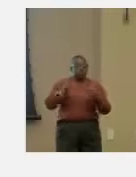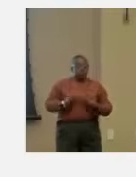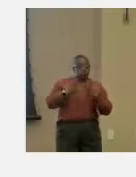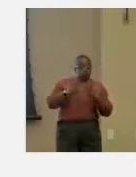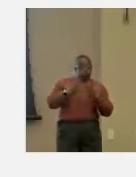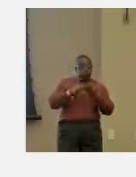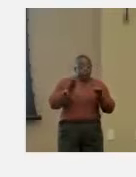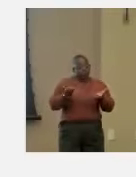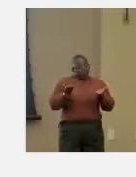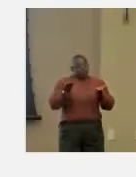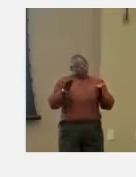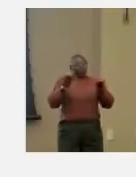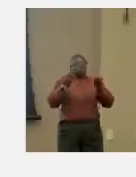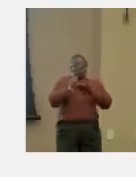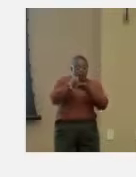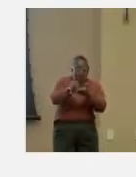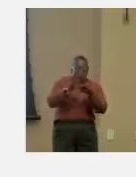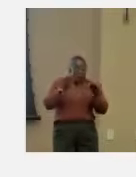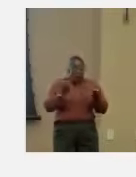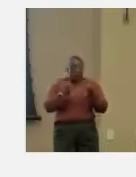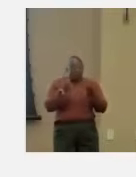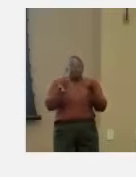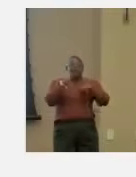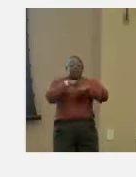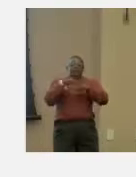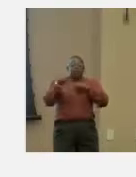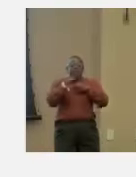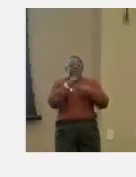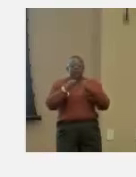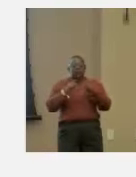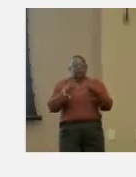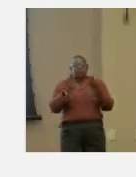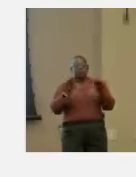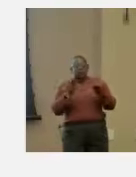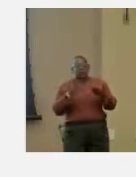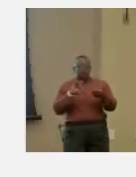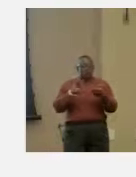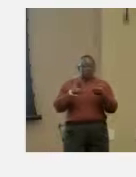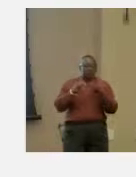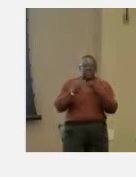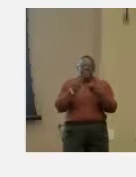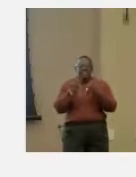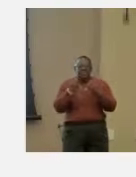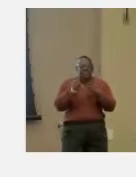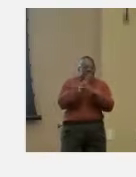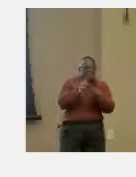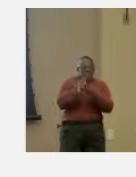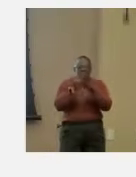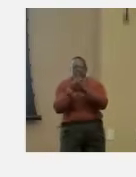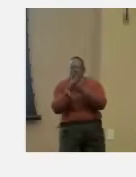inspiring and uplifting. And, a lot of times people have their finger on the pulse when it comes to new treatments and things like that.